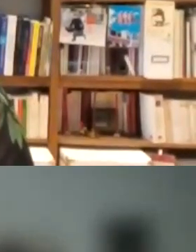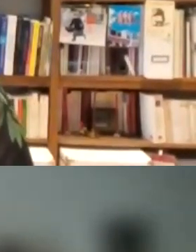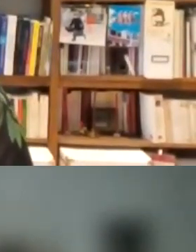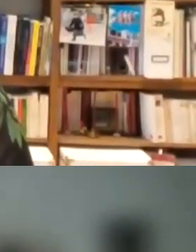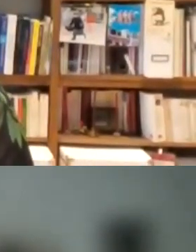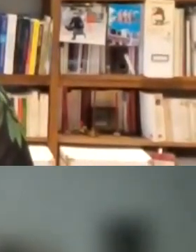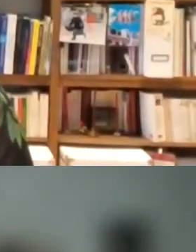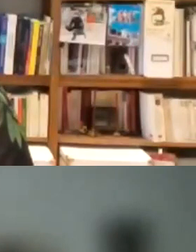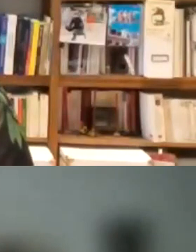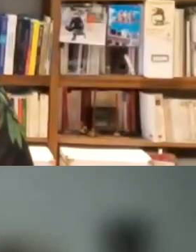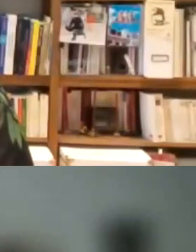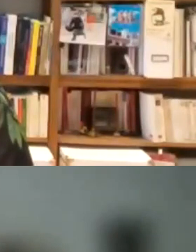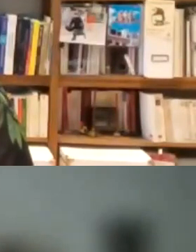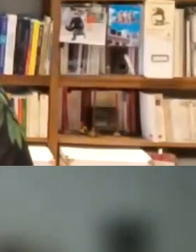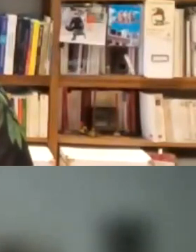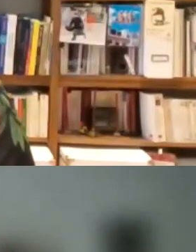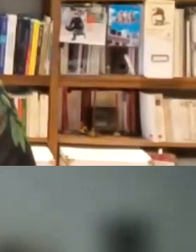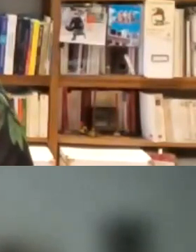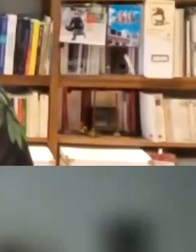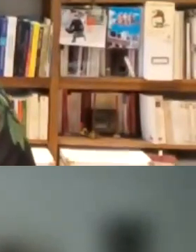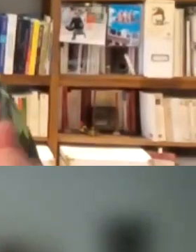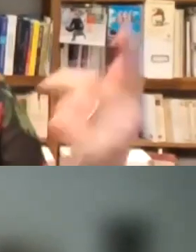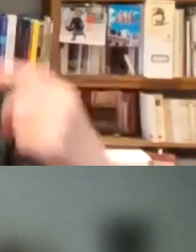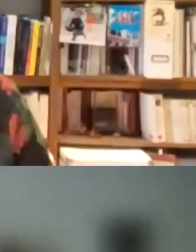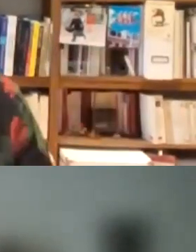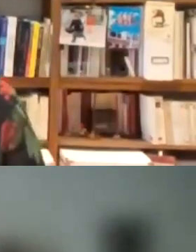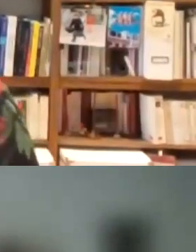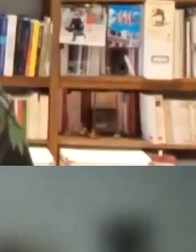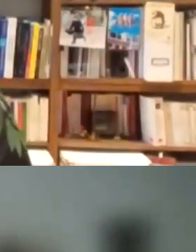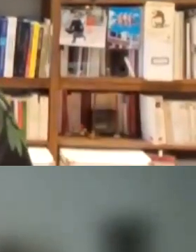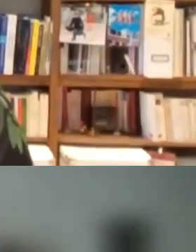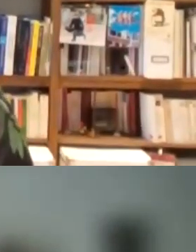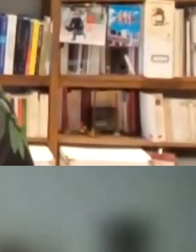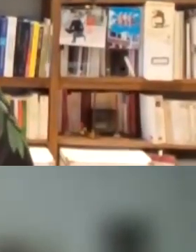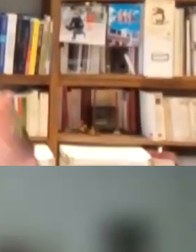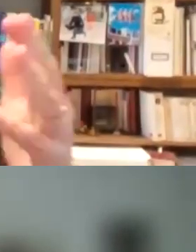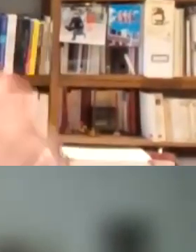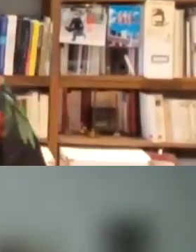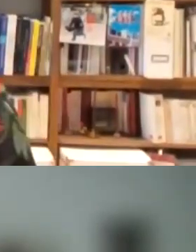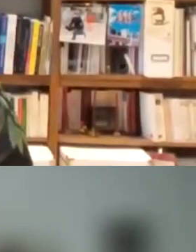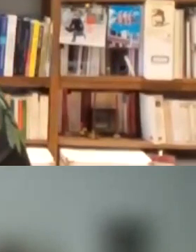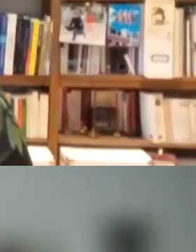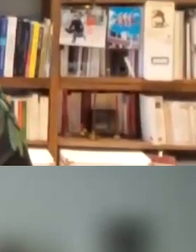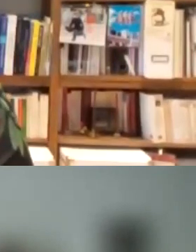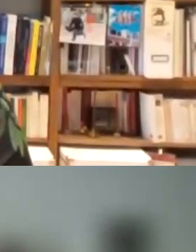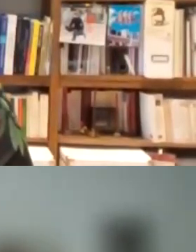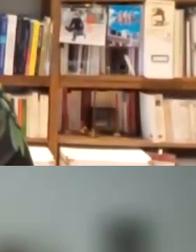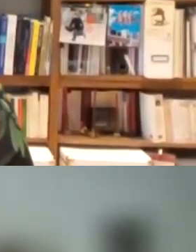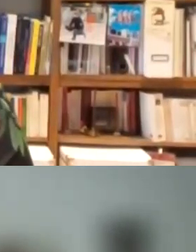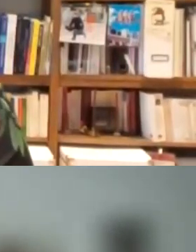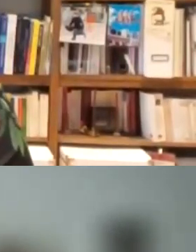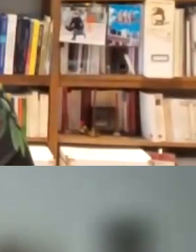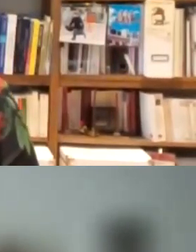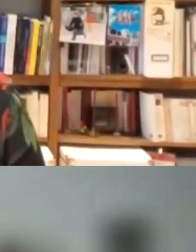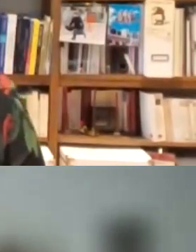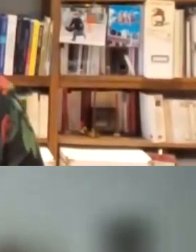go if they feel that they want to go or something like that. But what we saw, and we have a couple of examples, Roxanne and I, that